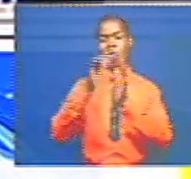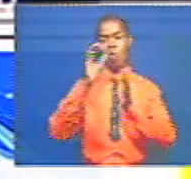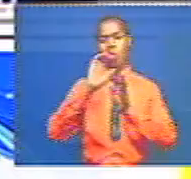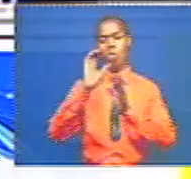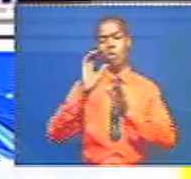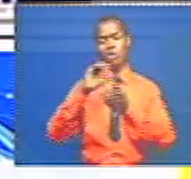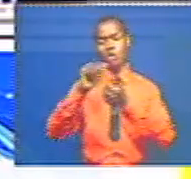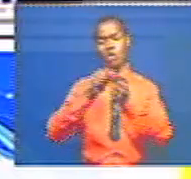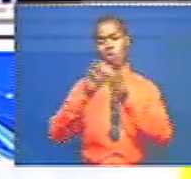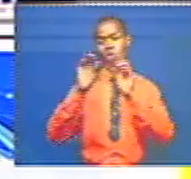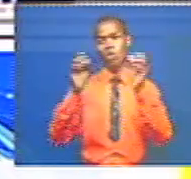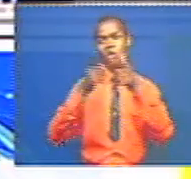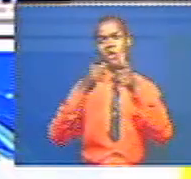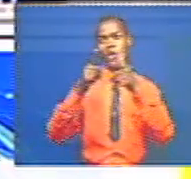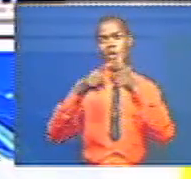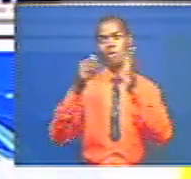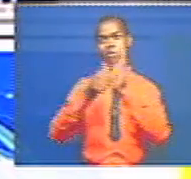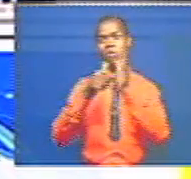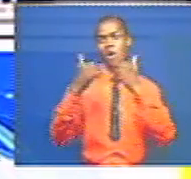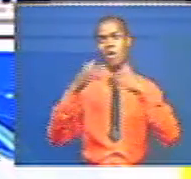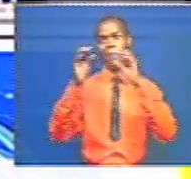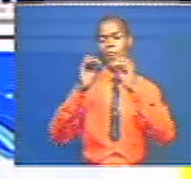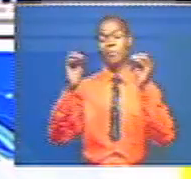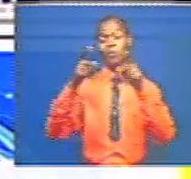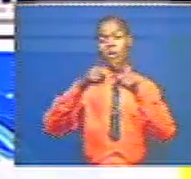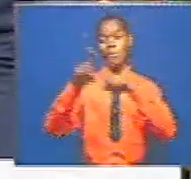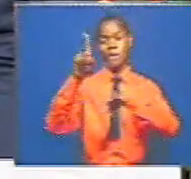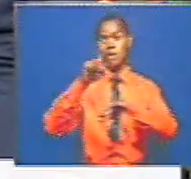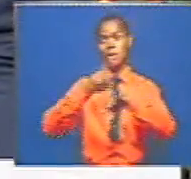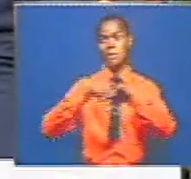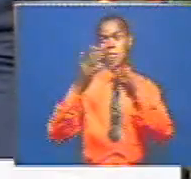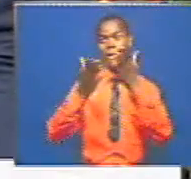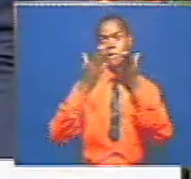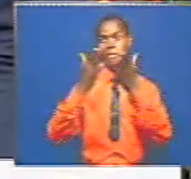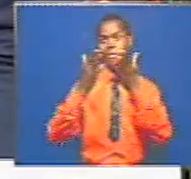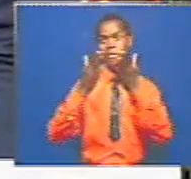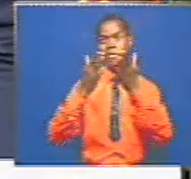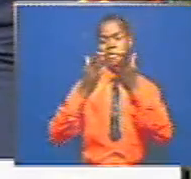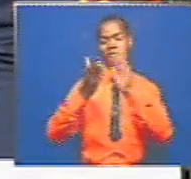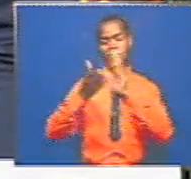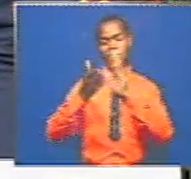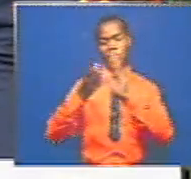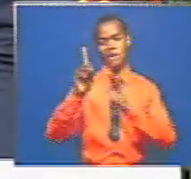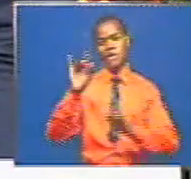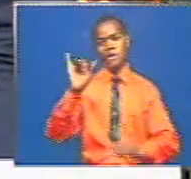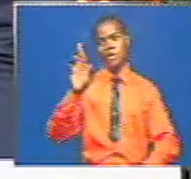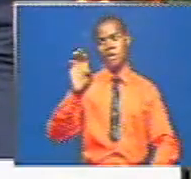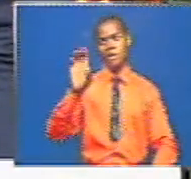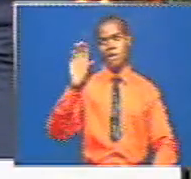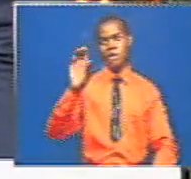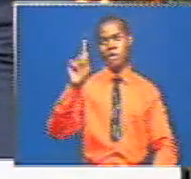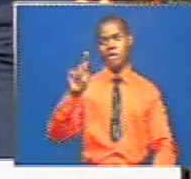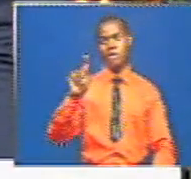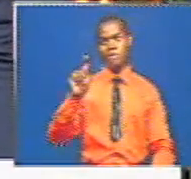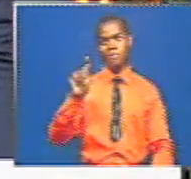we will have no problem with you. Mm-hmm. You can run your business. Mm-hmm. But if you are discharging direct to the sea, mm-hmm. you'll find a Mutambu on your door tomorrow.